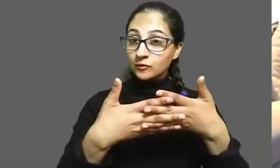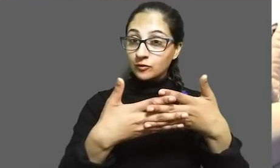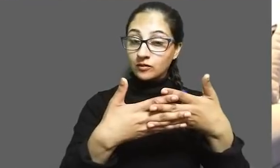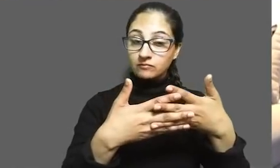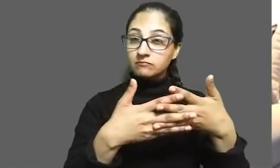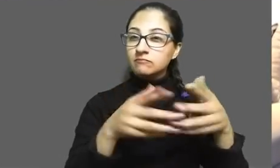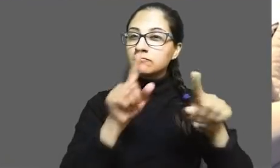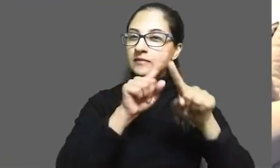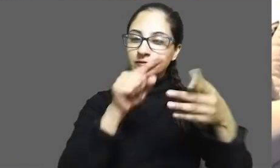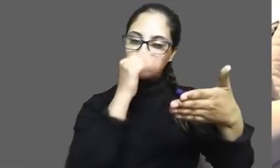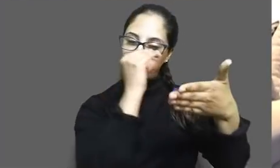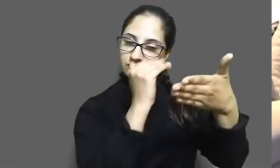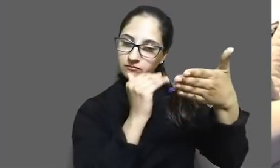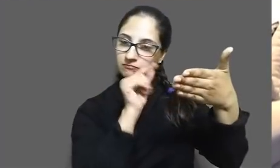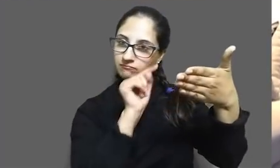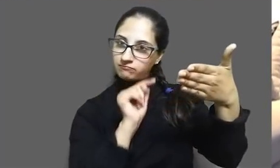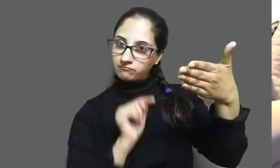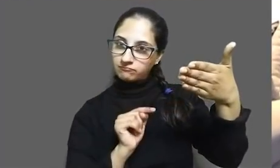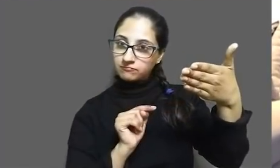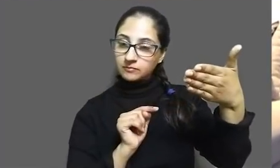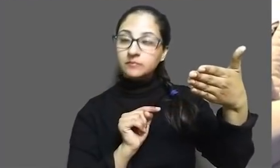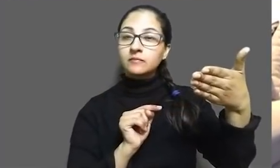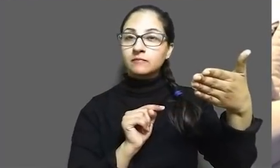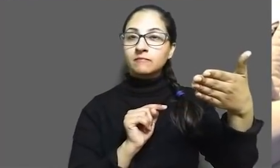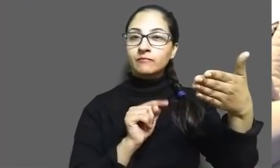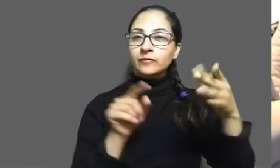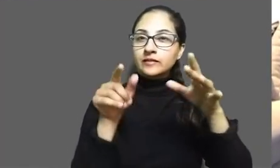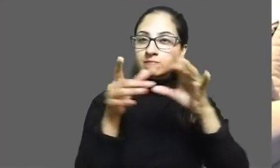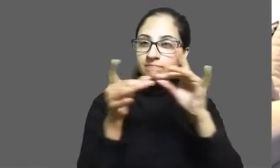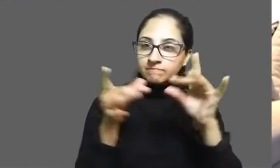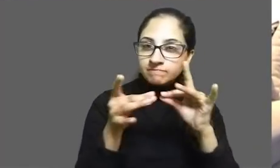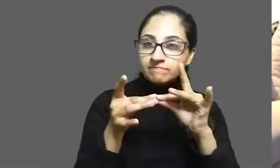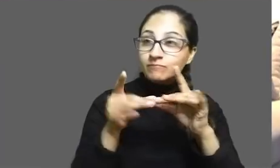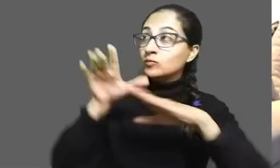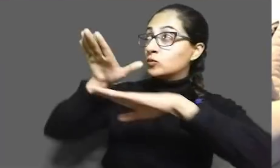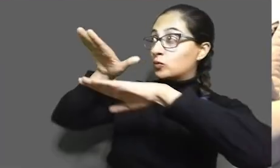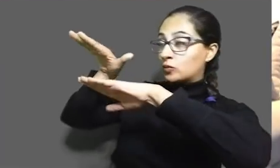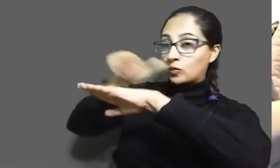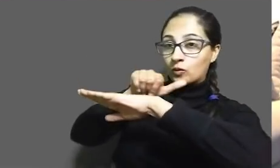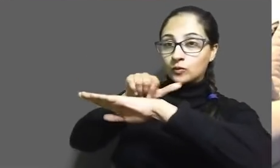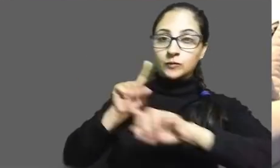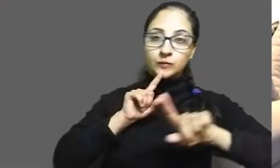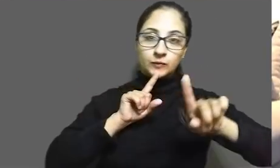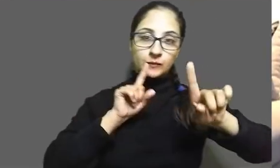And elsewhere in the Holy Quran, "Call upon me, I will respond to you."